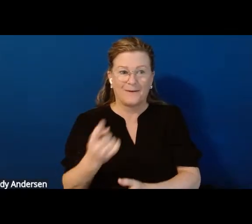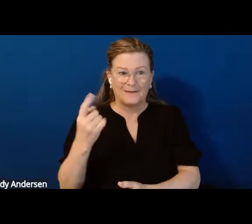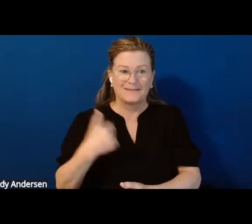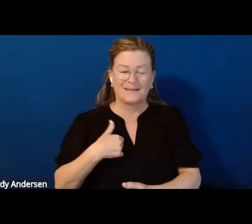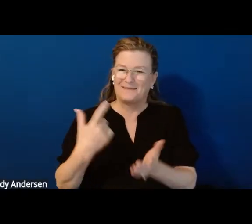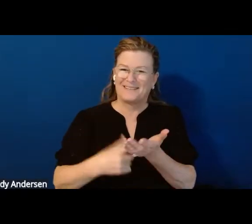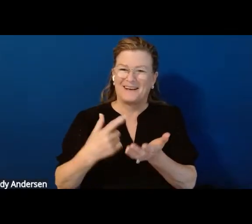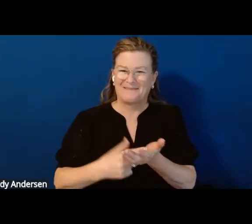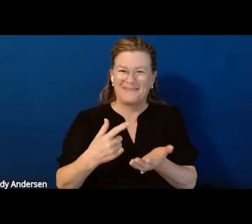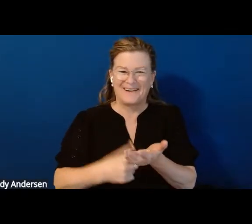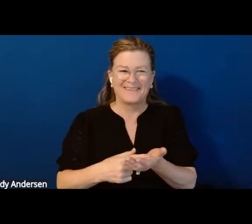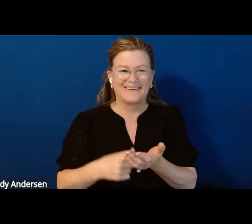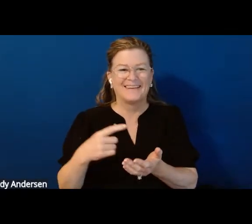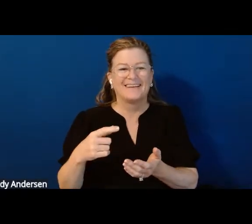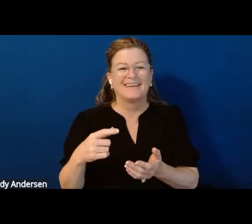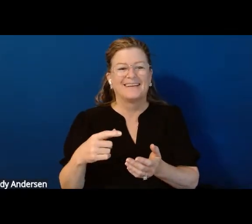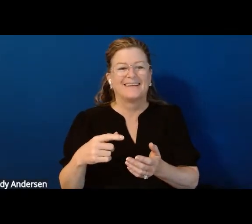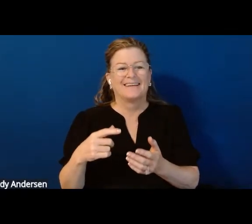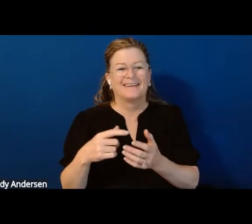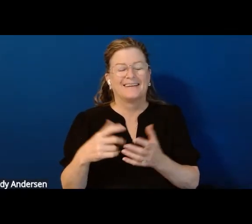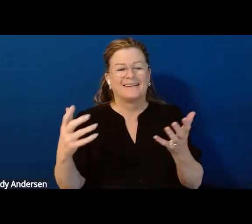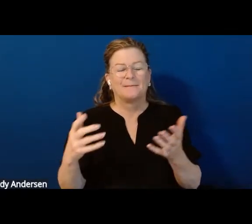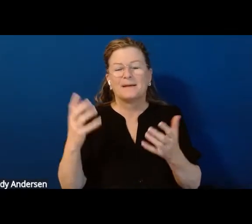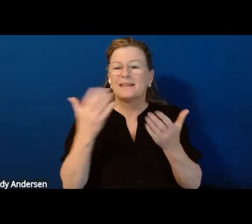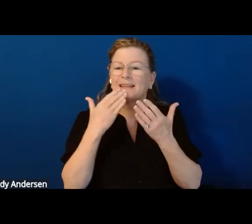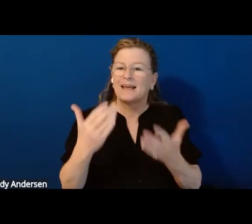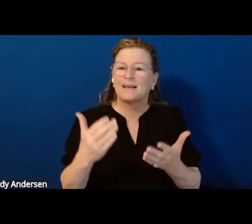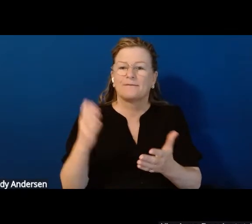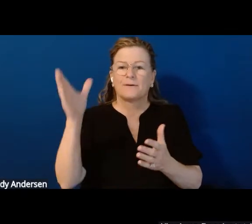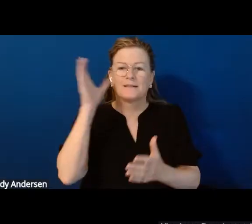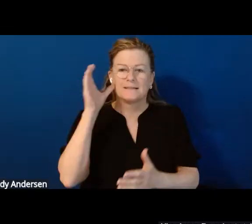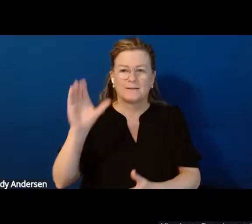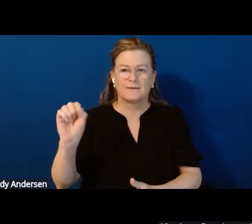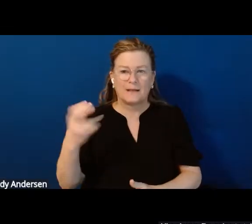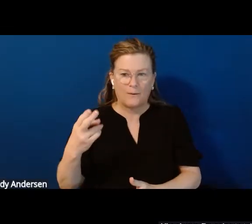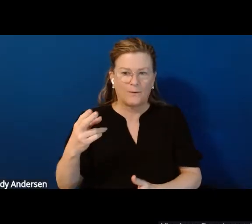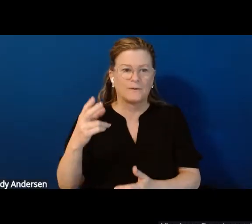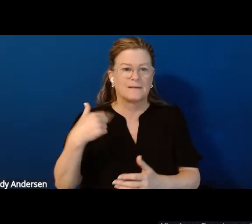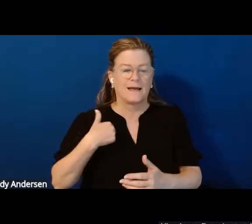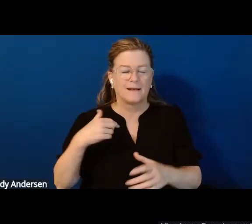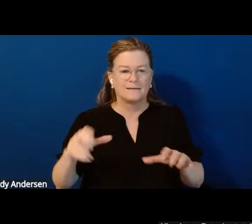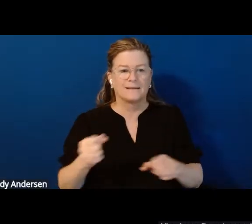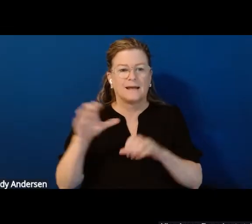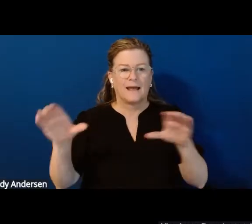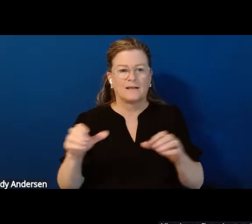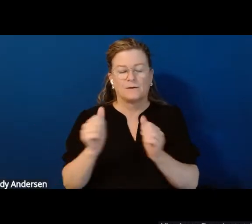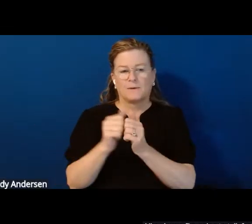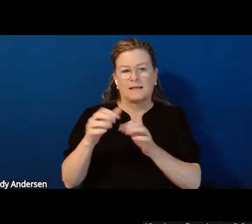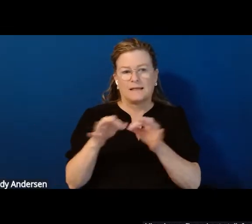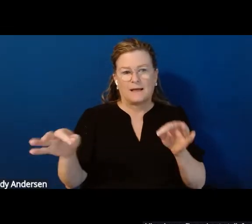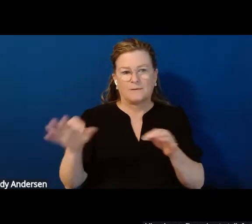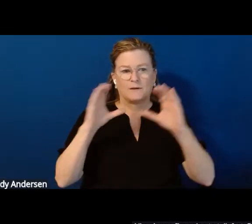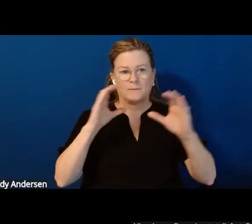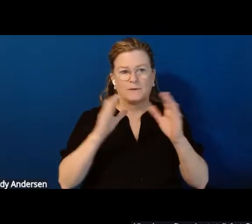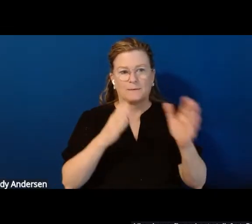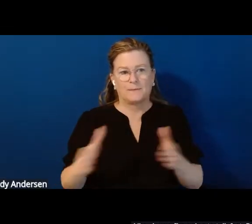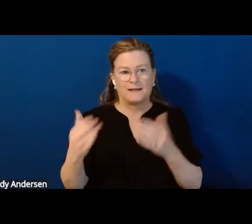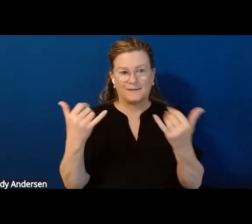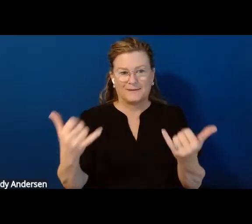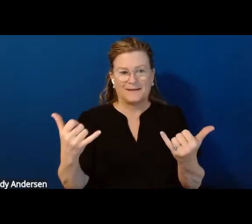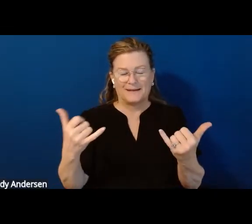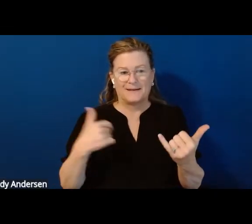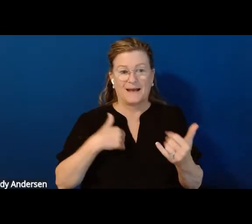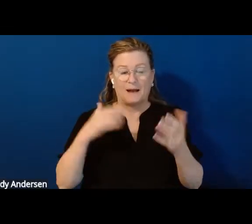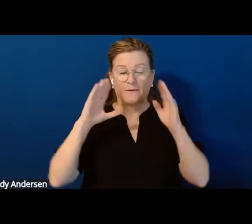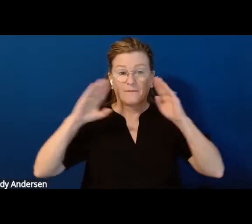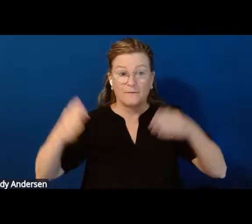talk fast. But thank you for listening to stakeholders and for taking action on language and communication plans today. I want to